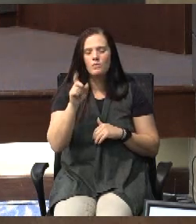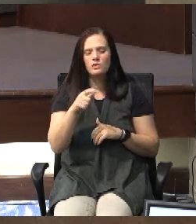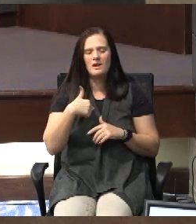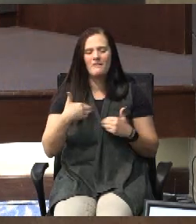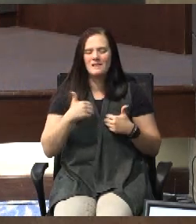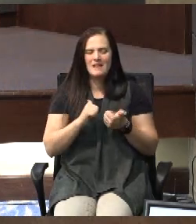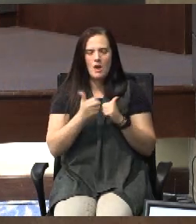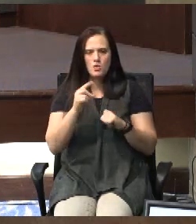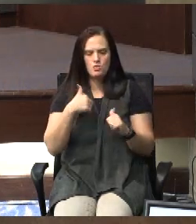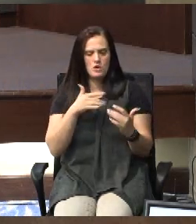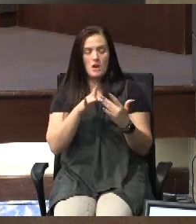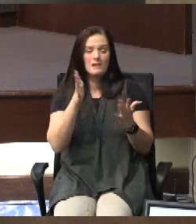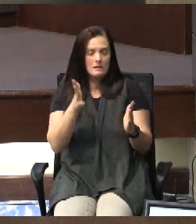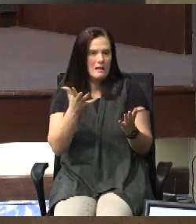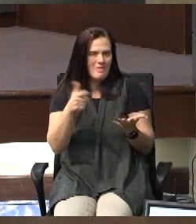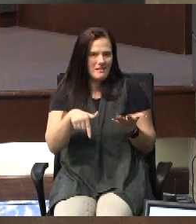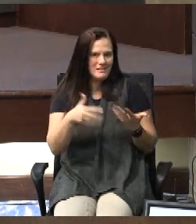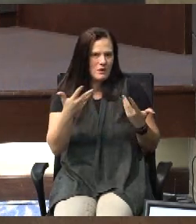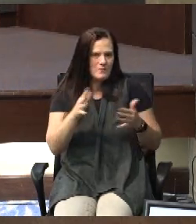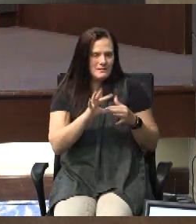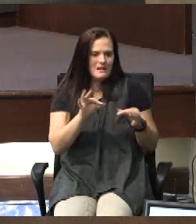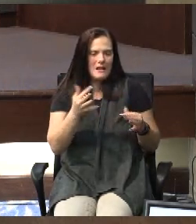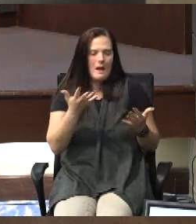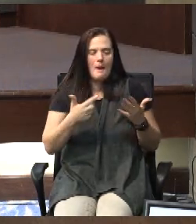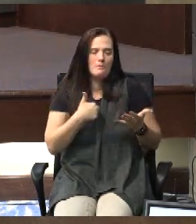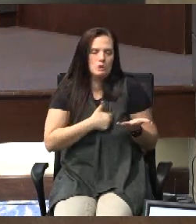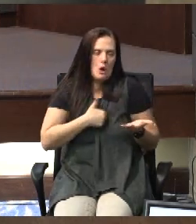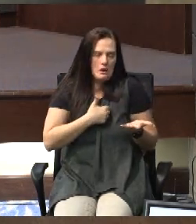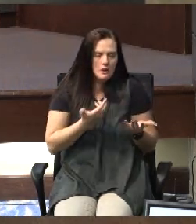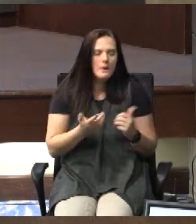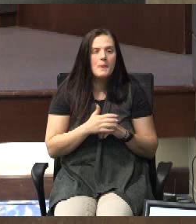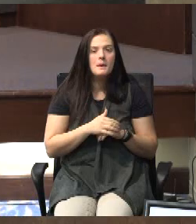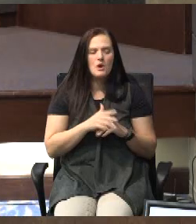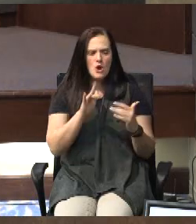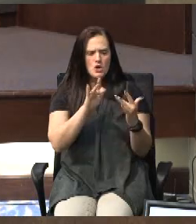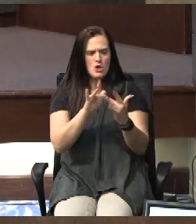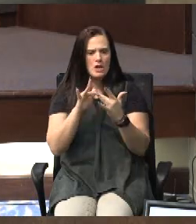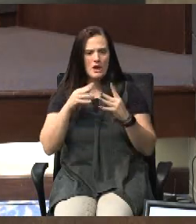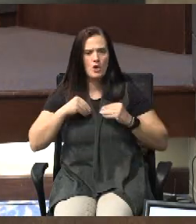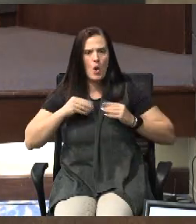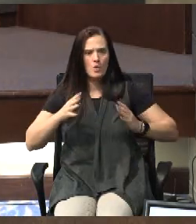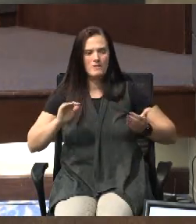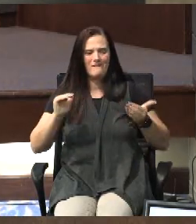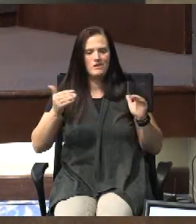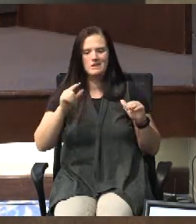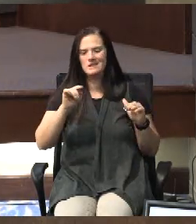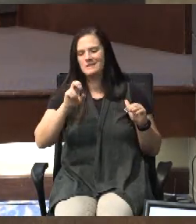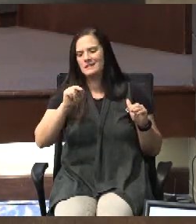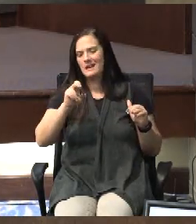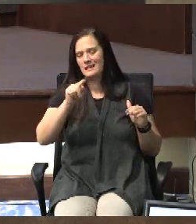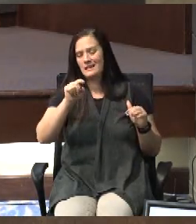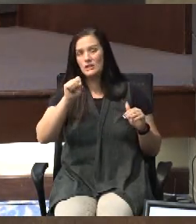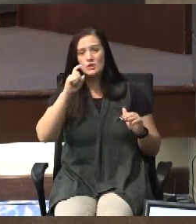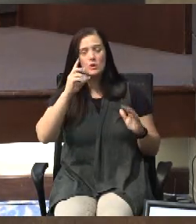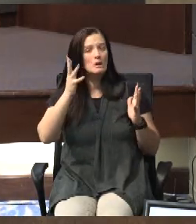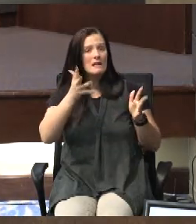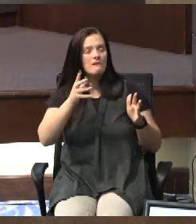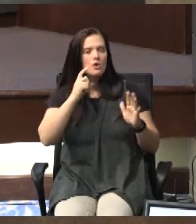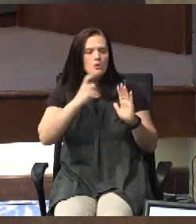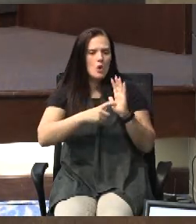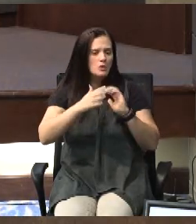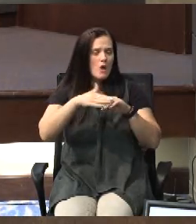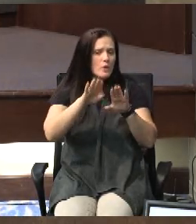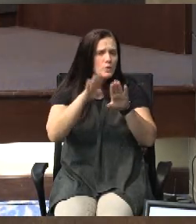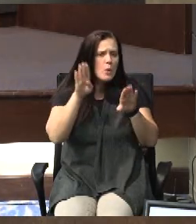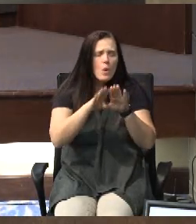how do we contact, and if this has been said and I missed it, I'm sorry, contacting owners versus tenants, do y'all leave a notice on the door, or do y'all look